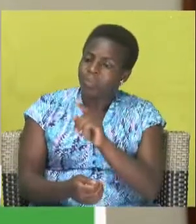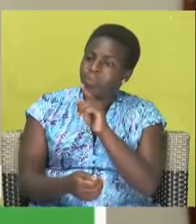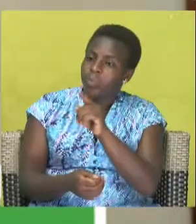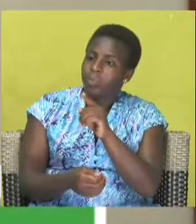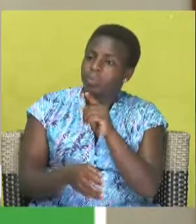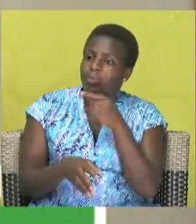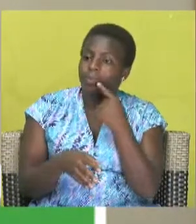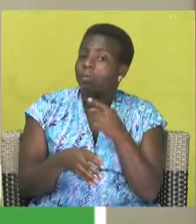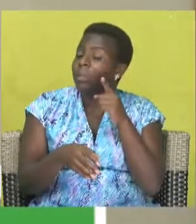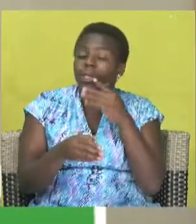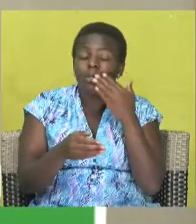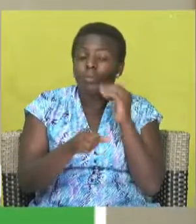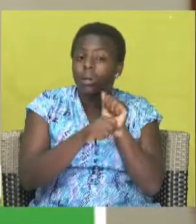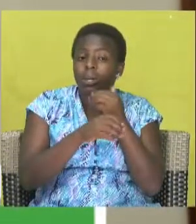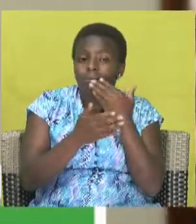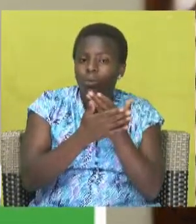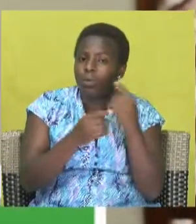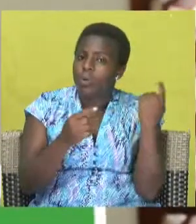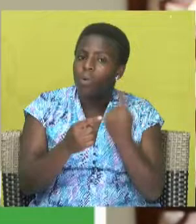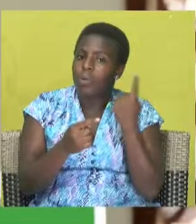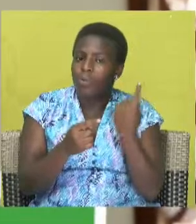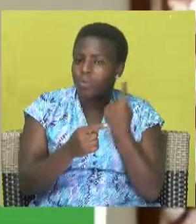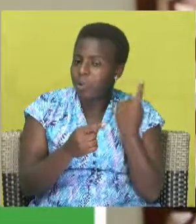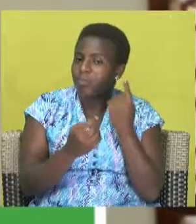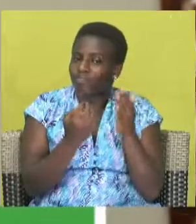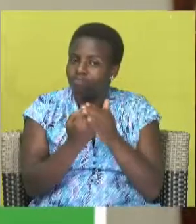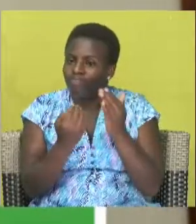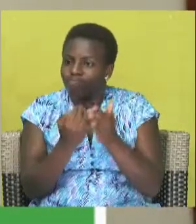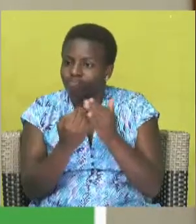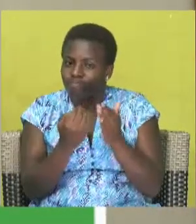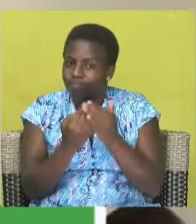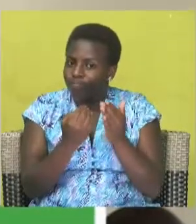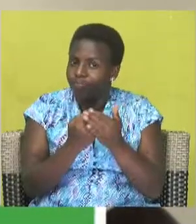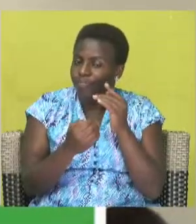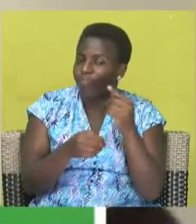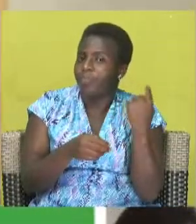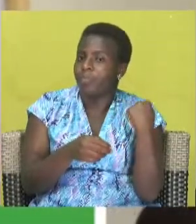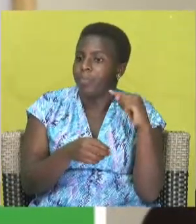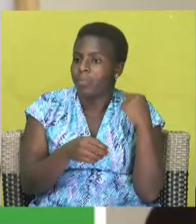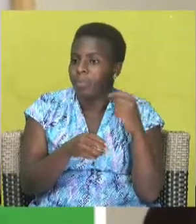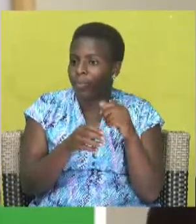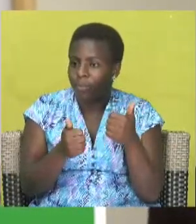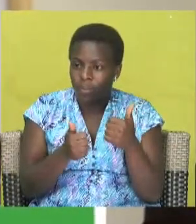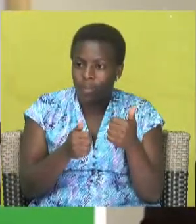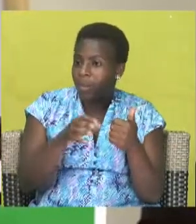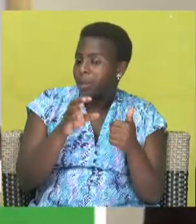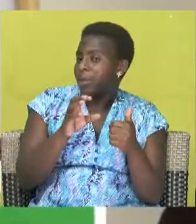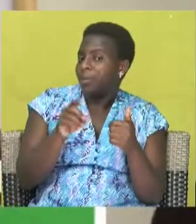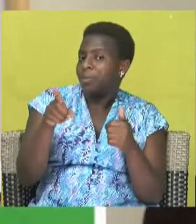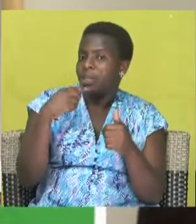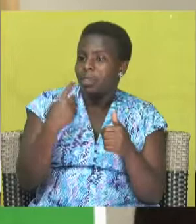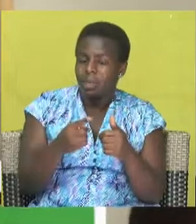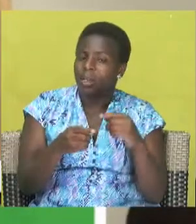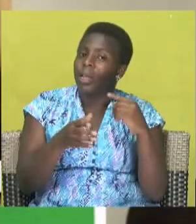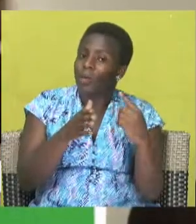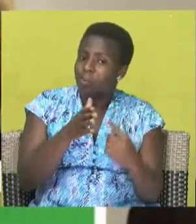Ekikulu is to maintain it as we hand over to the community about the condition of pregnant